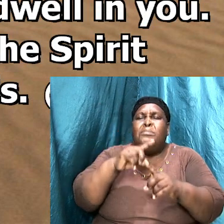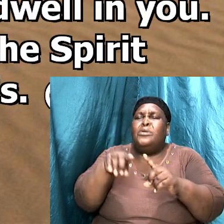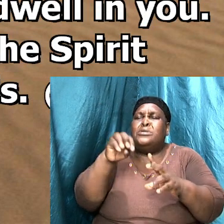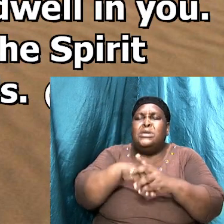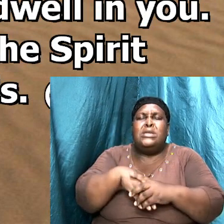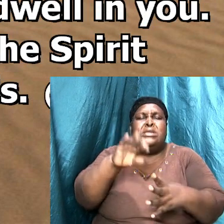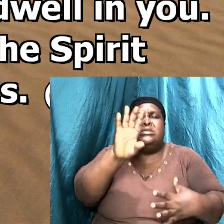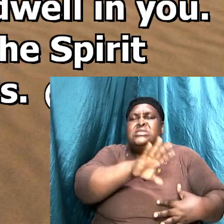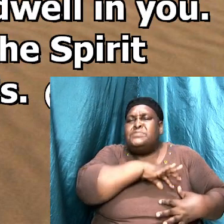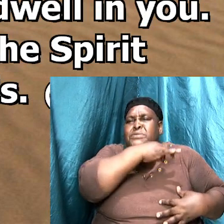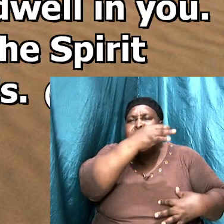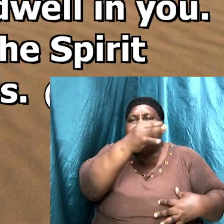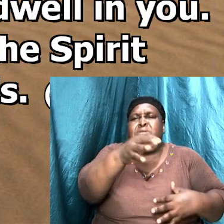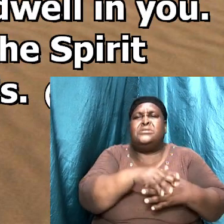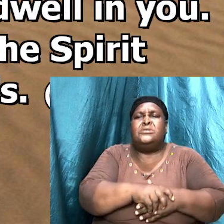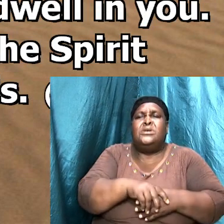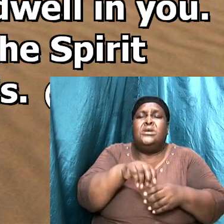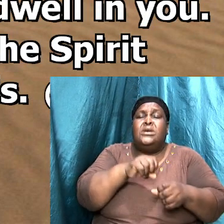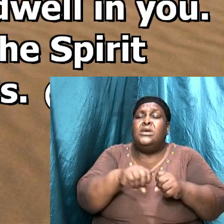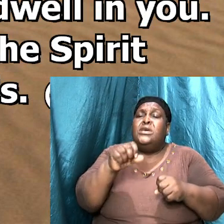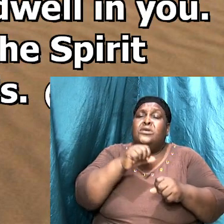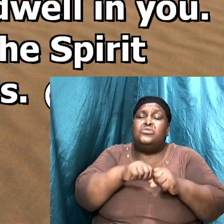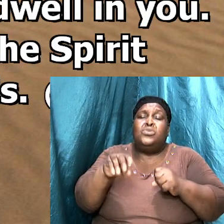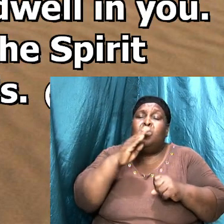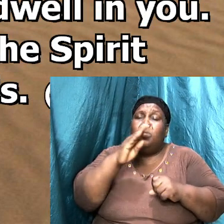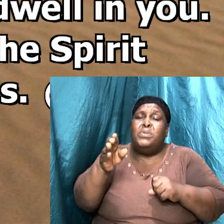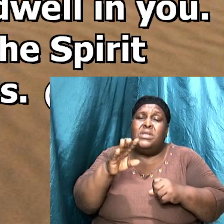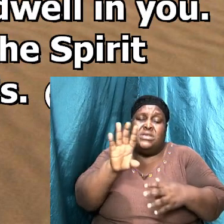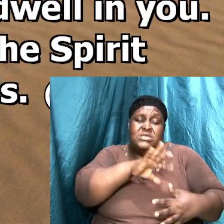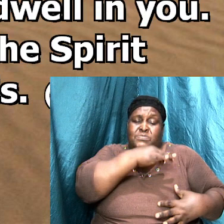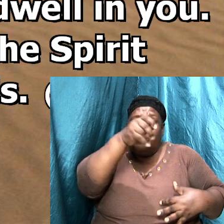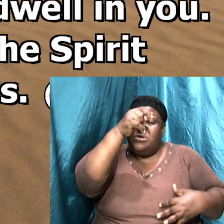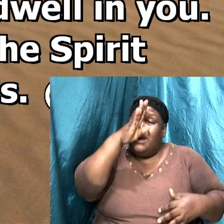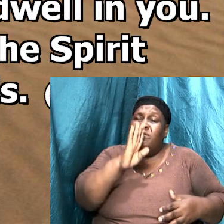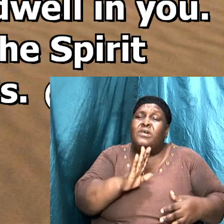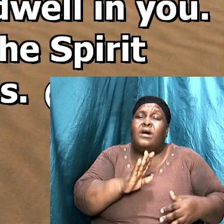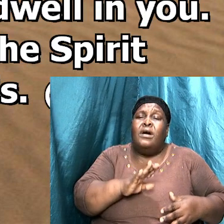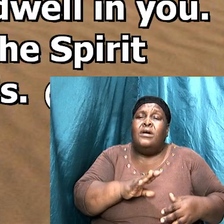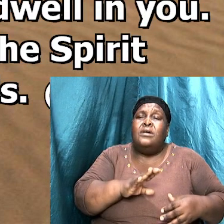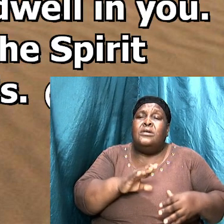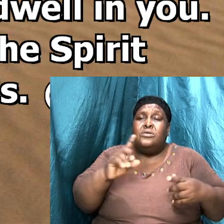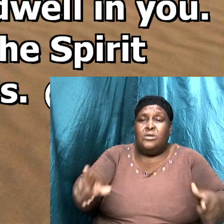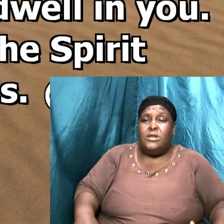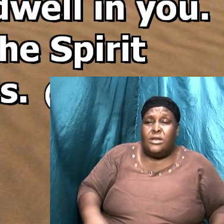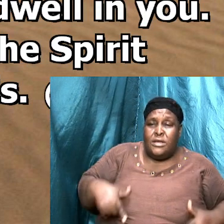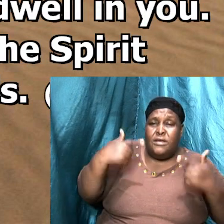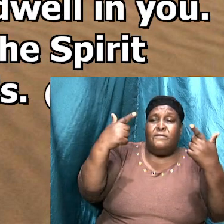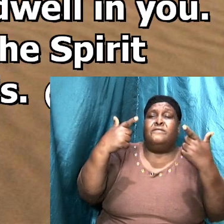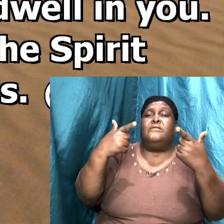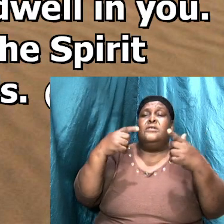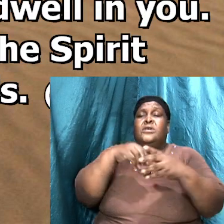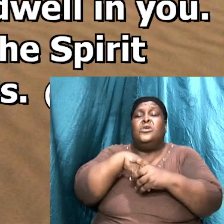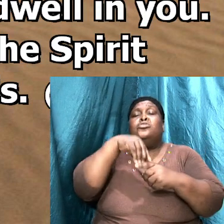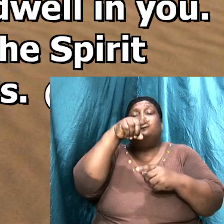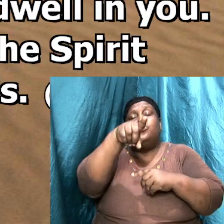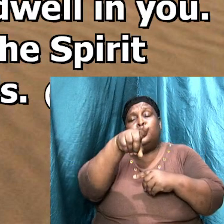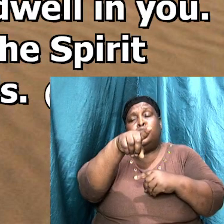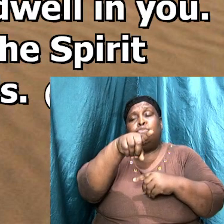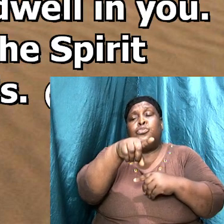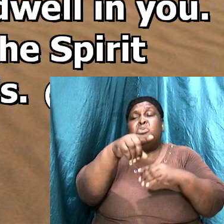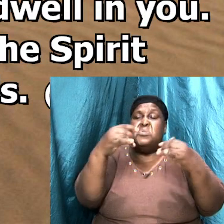the Spirit. If so be that the Spirit of God dwelleth in you,